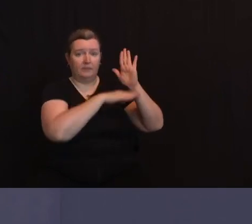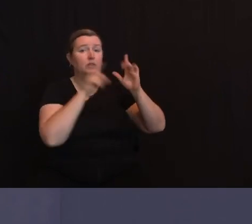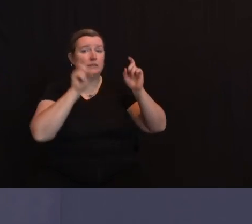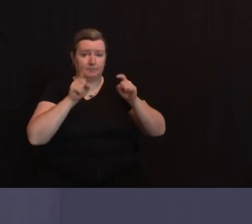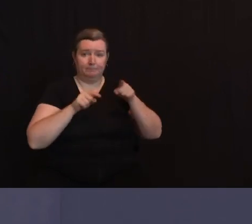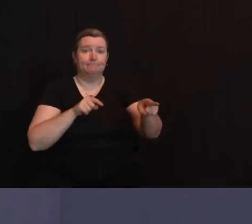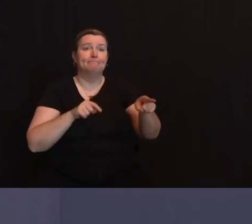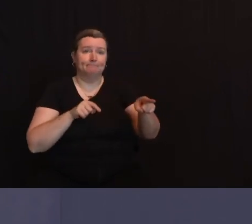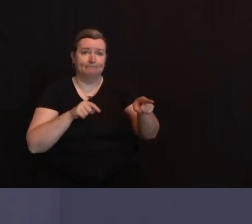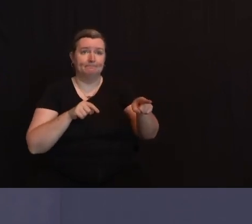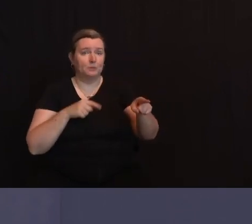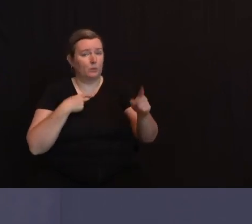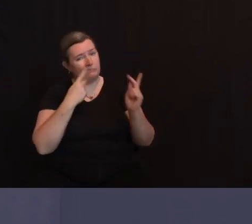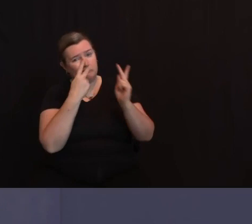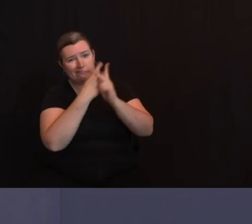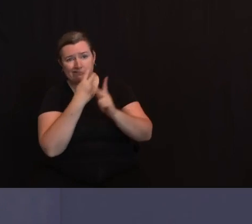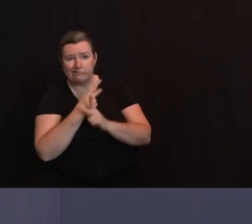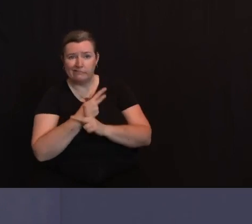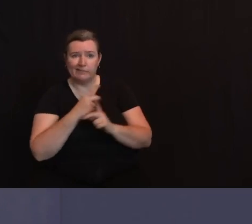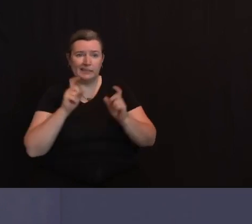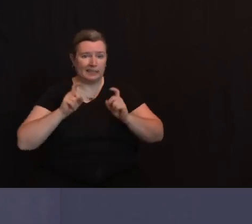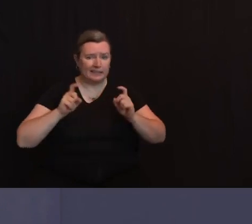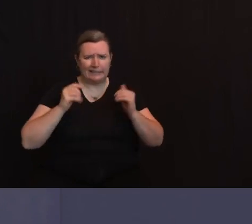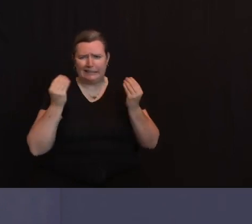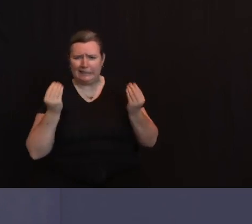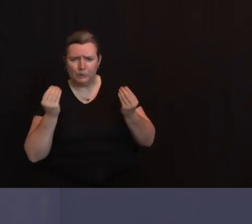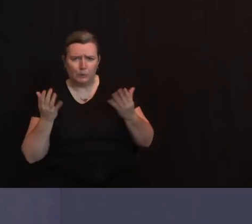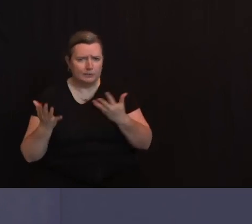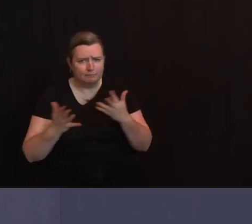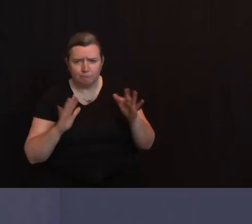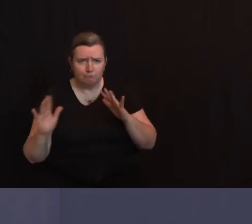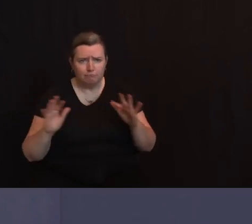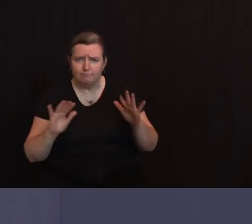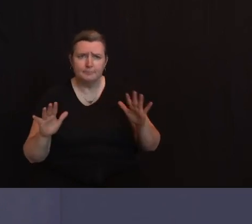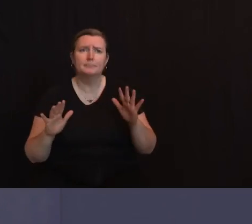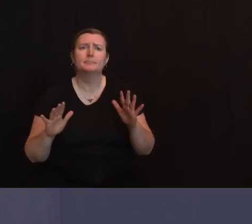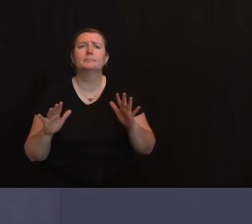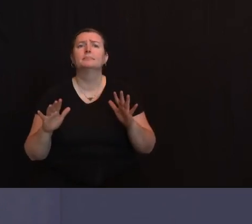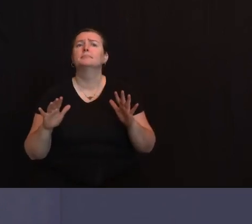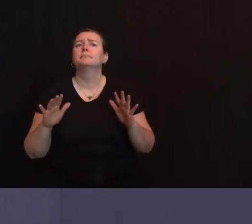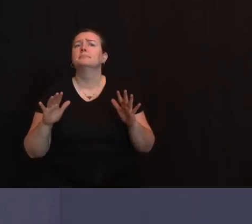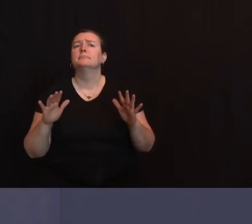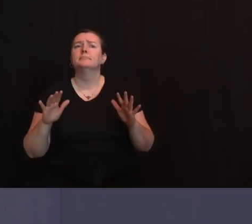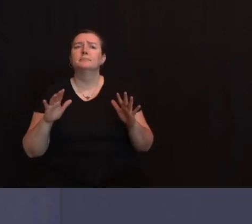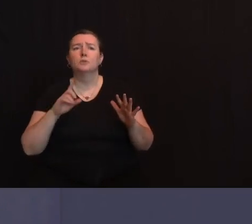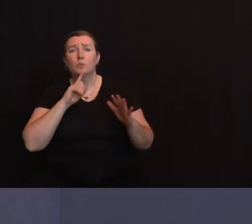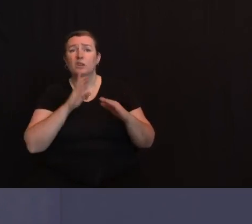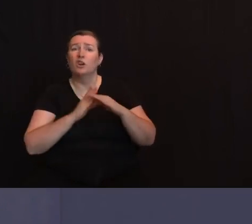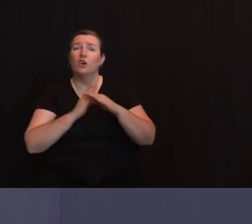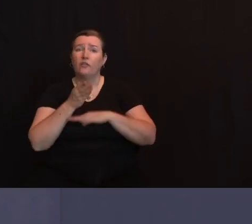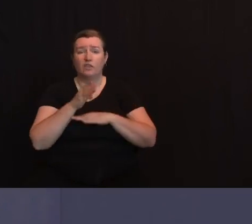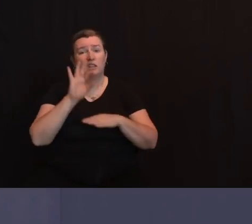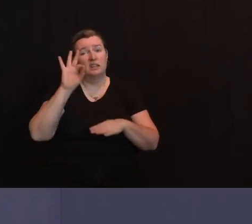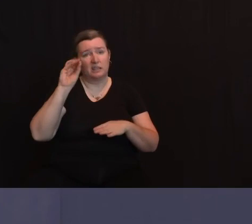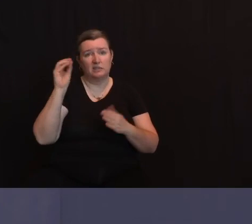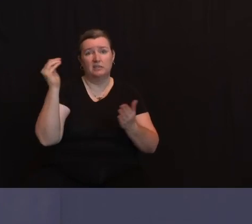ways for this testing to be accomplished for over 90,000 employees